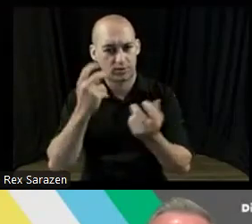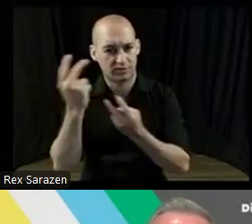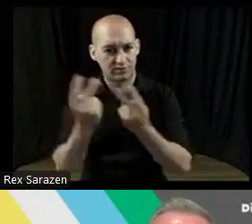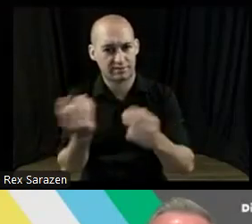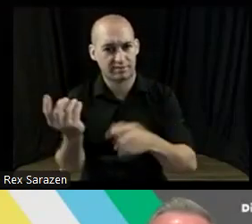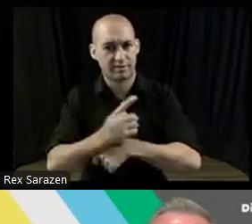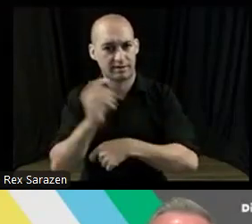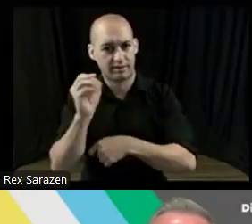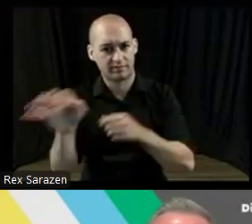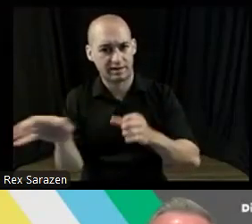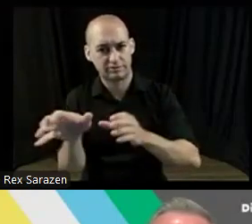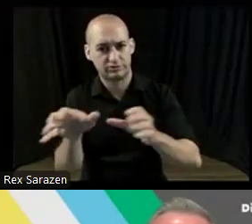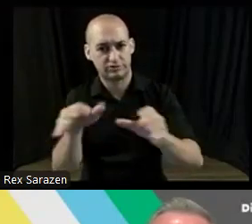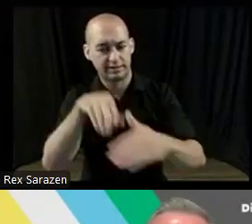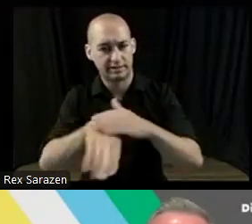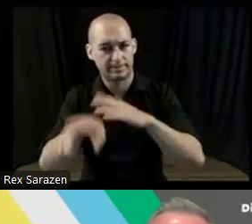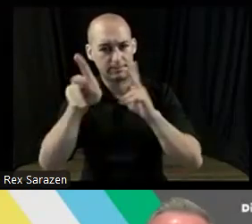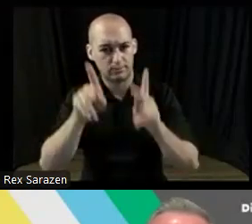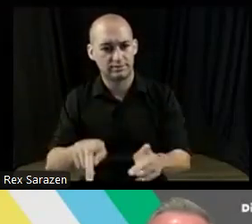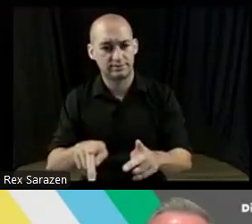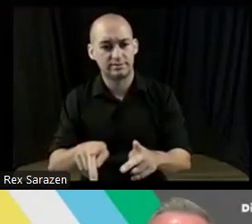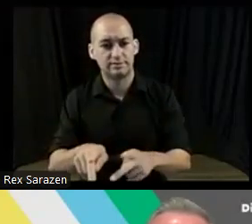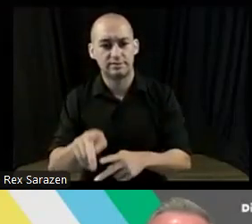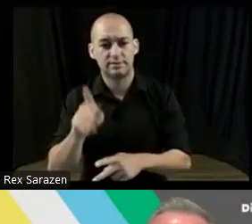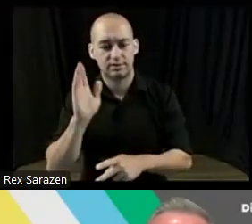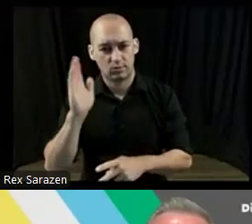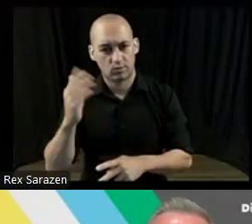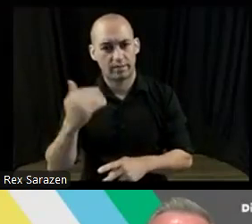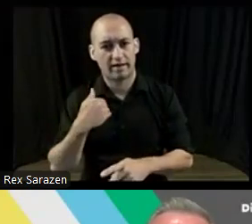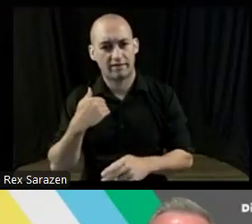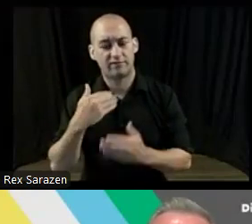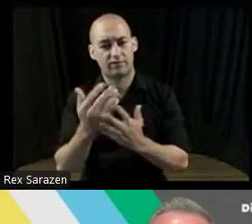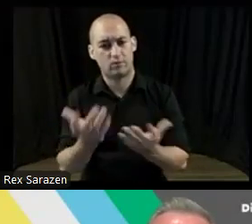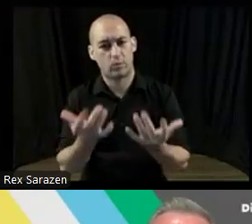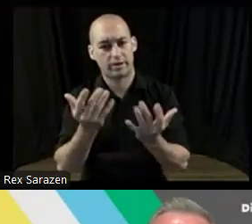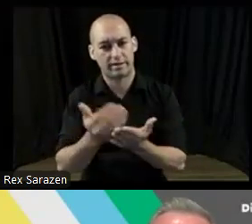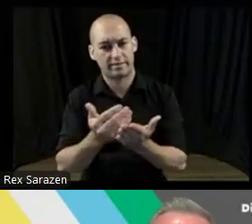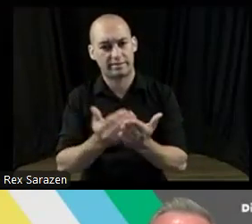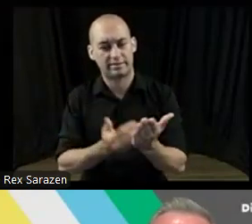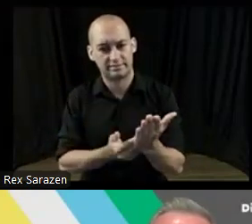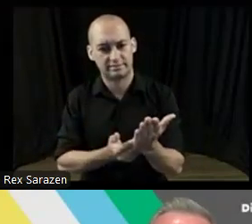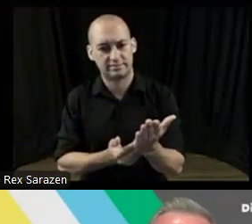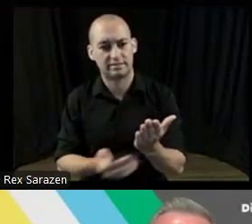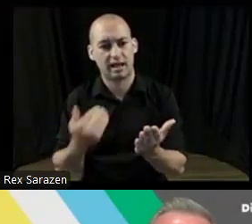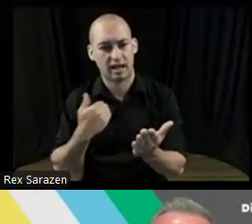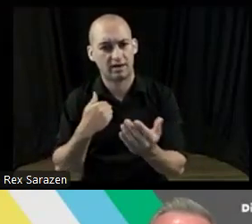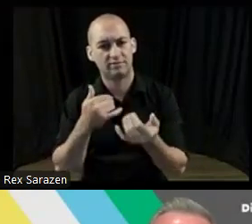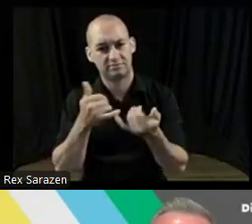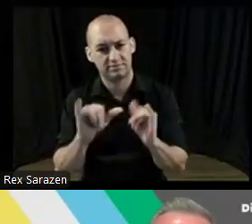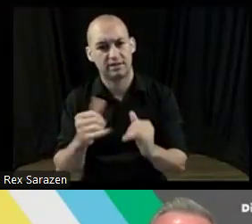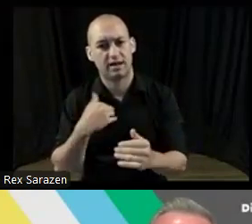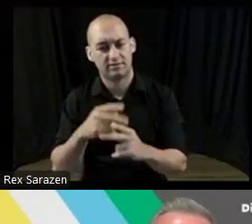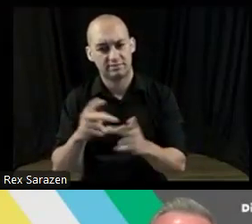person. So that we will have a wait list coming up. There's definitely some spots still available, with